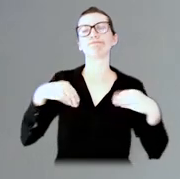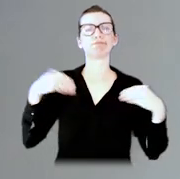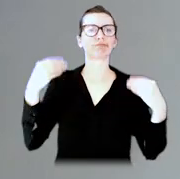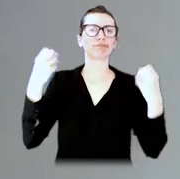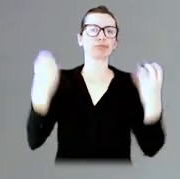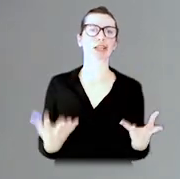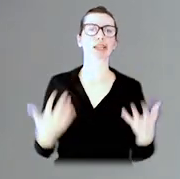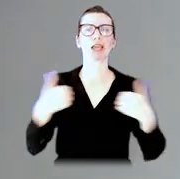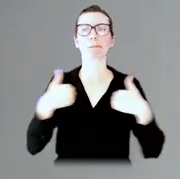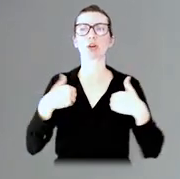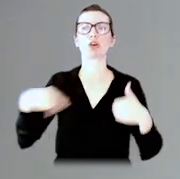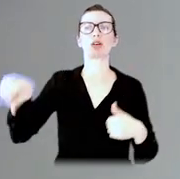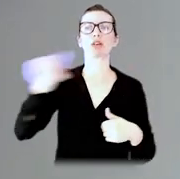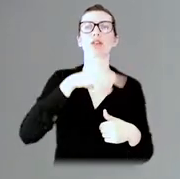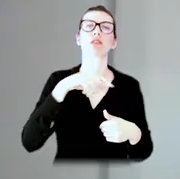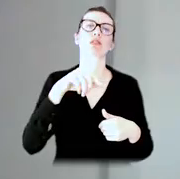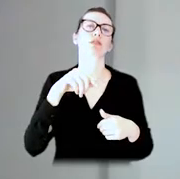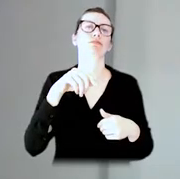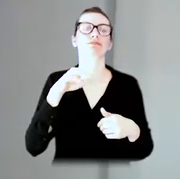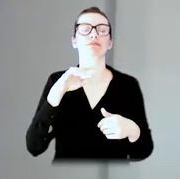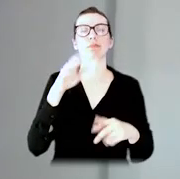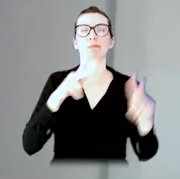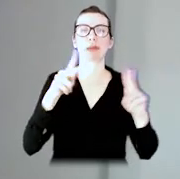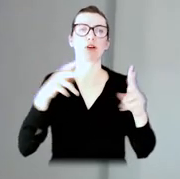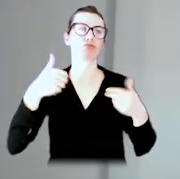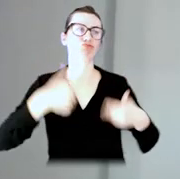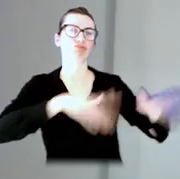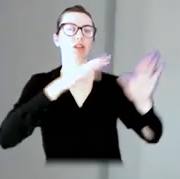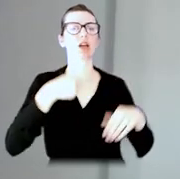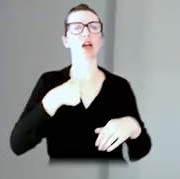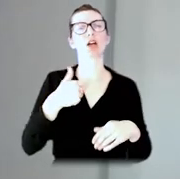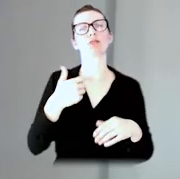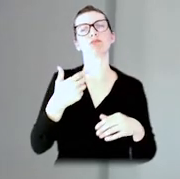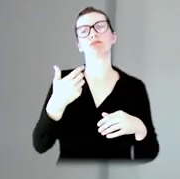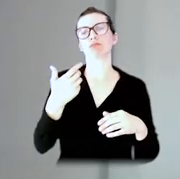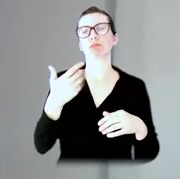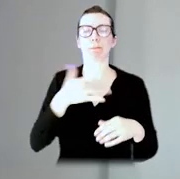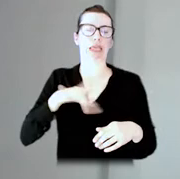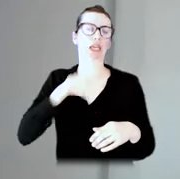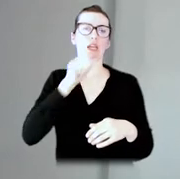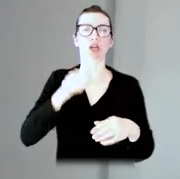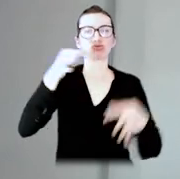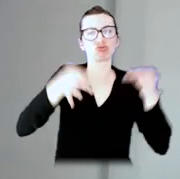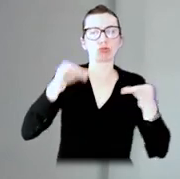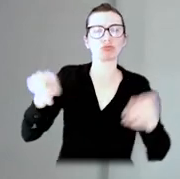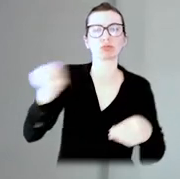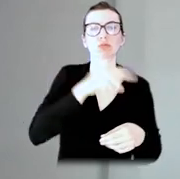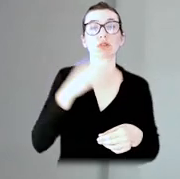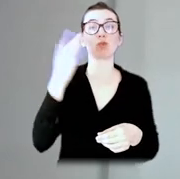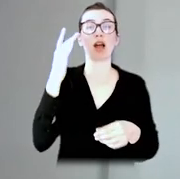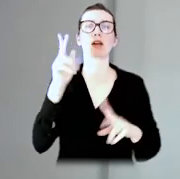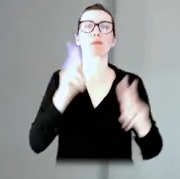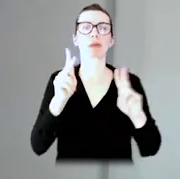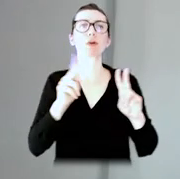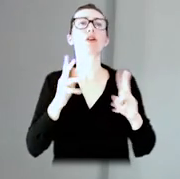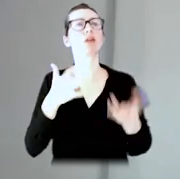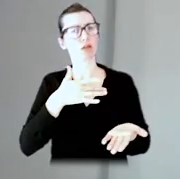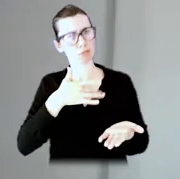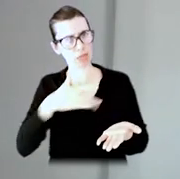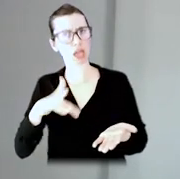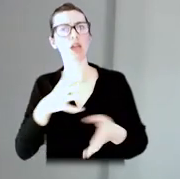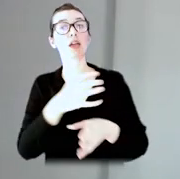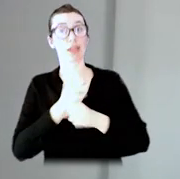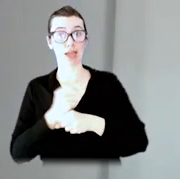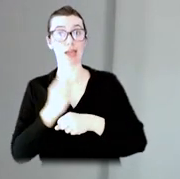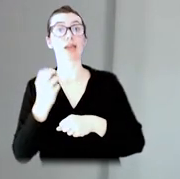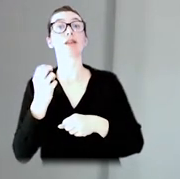that people are surrendering, and I tend to not be very judgmental about that, because people legitimately get pets thinking they're going to be able to